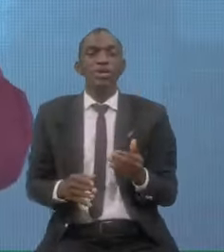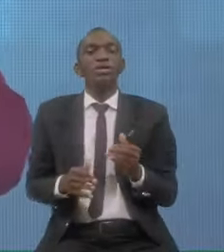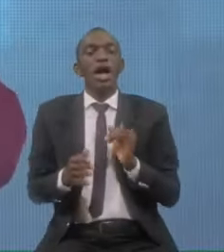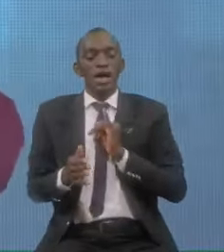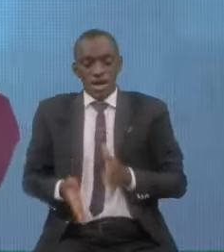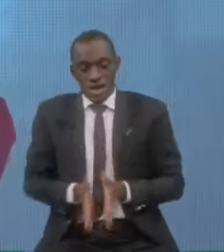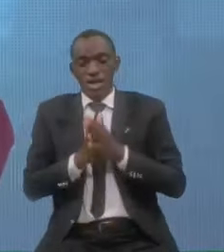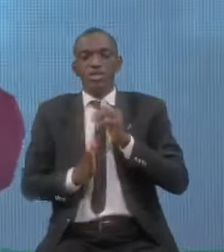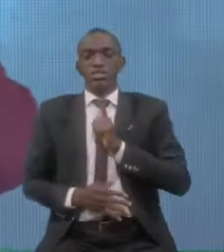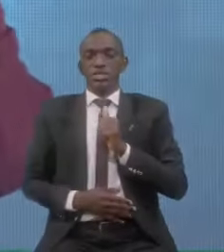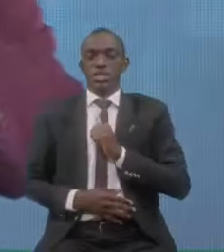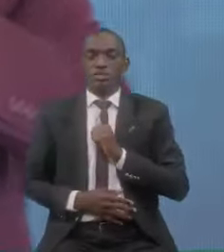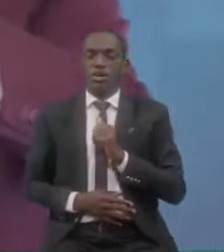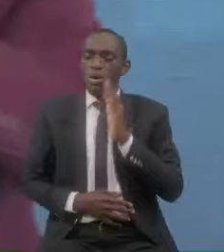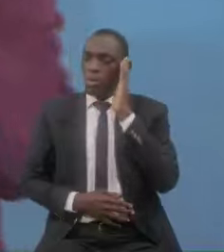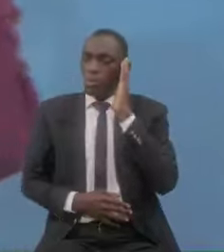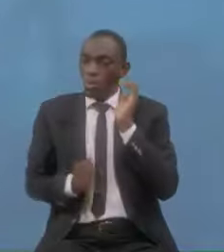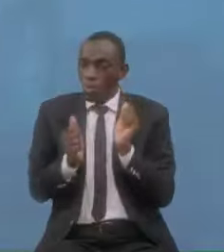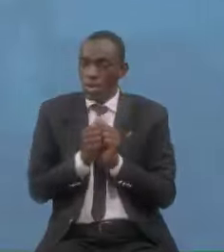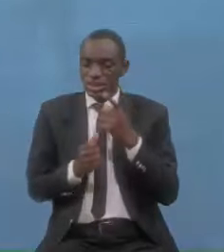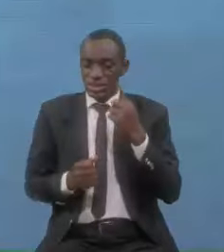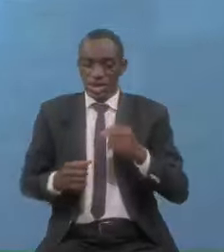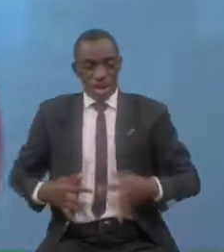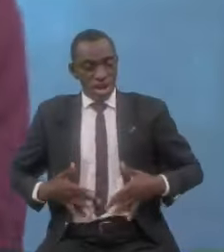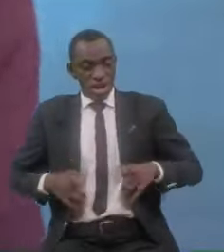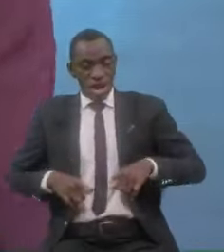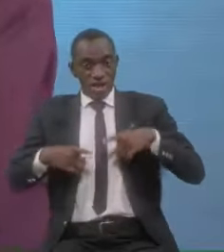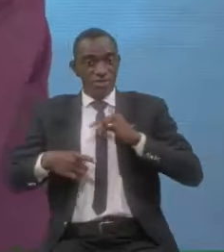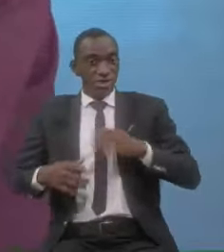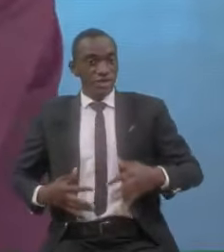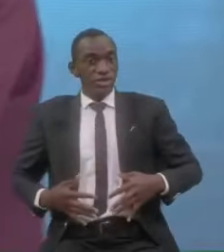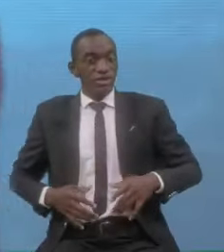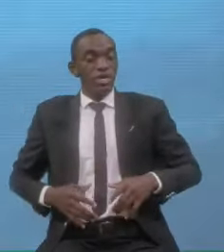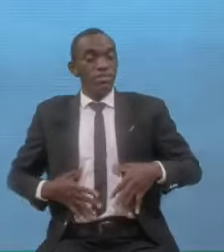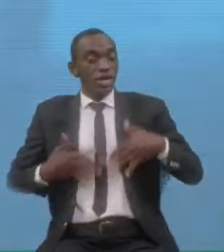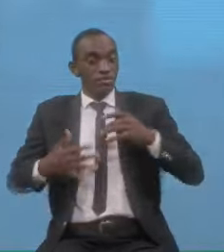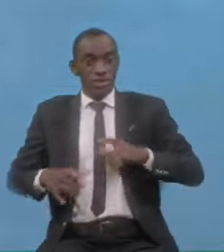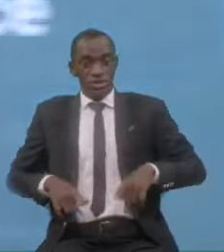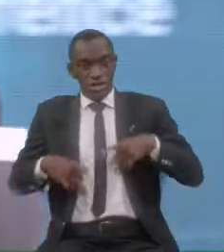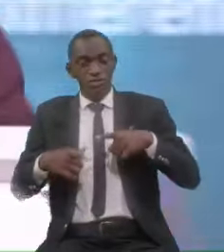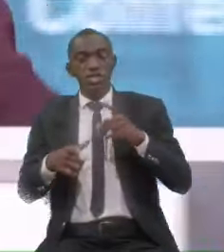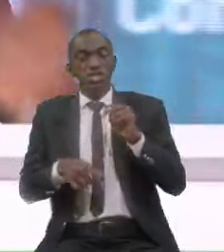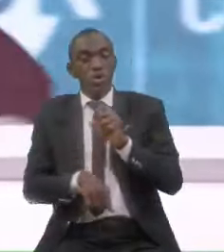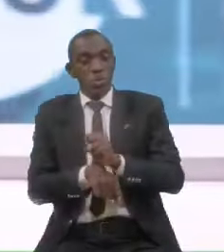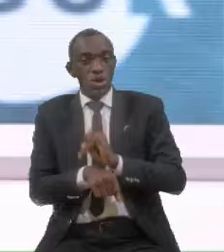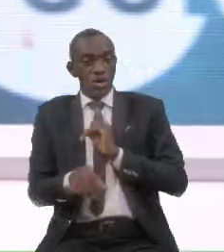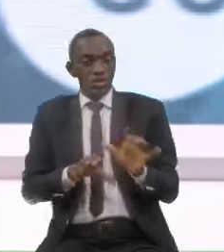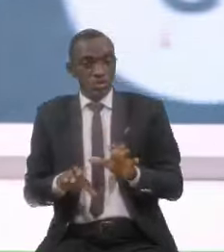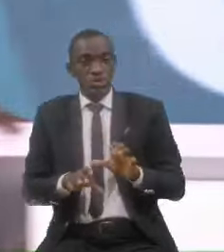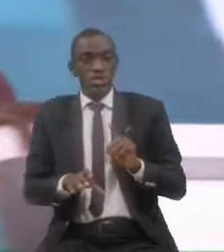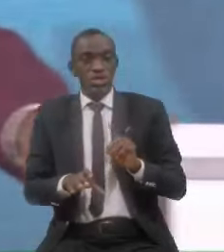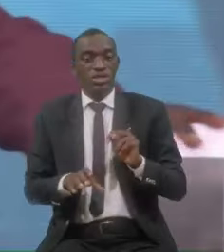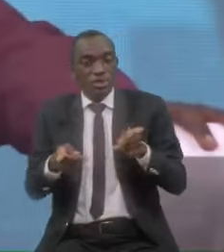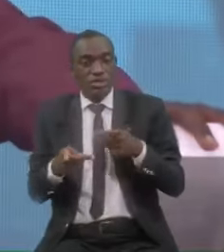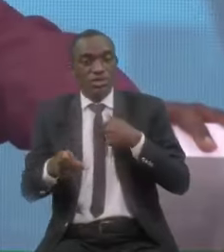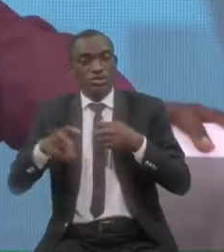live, with the profession I made, and with all the places I travel to, with the preaching I do, with the